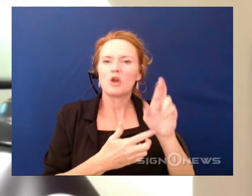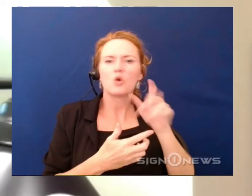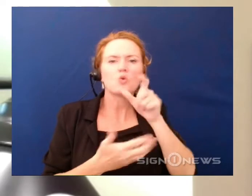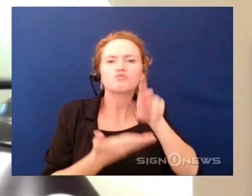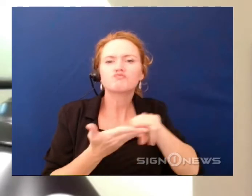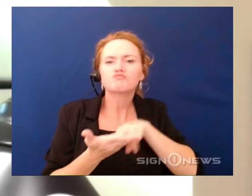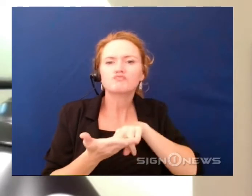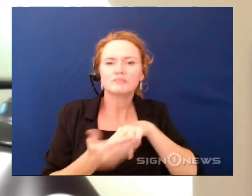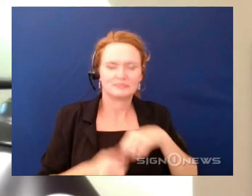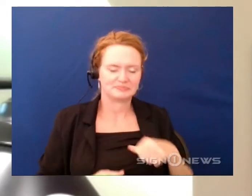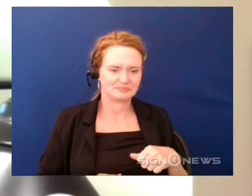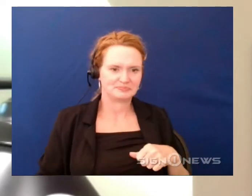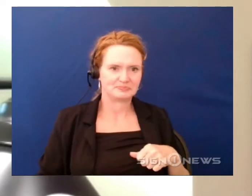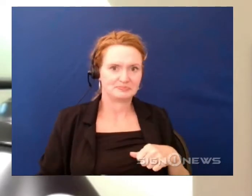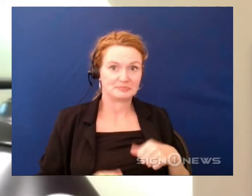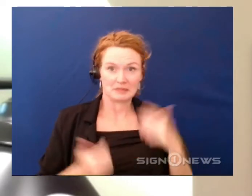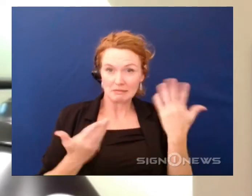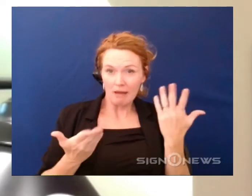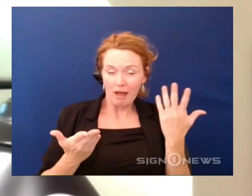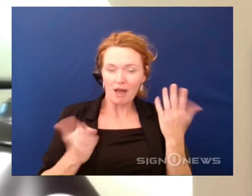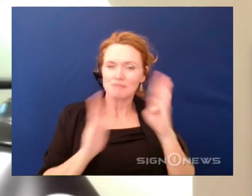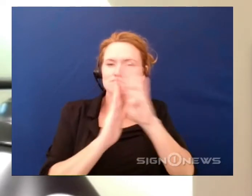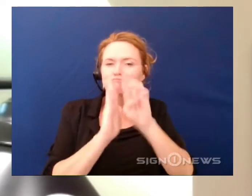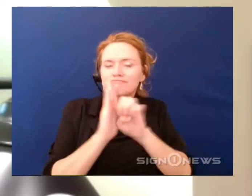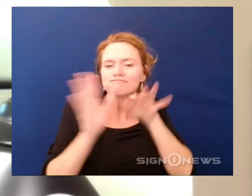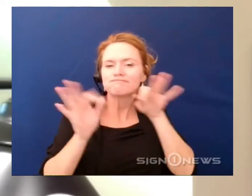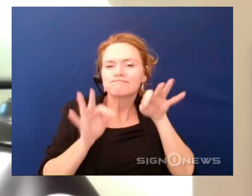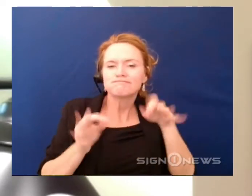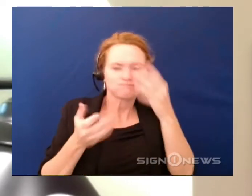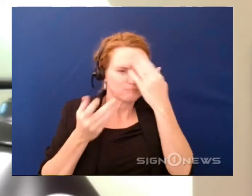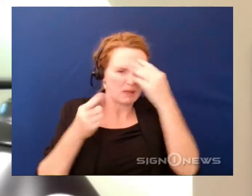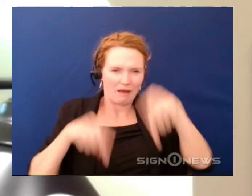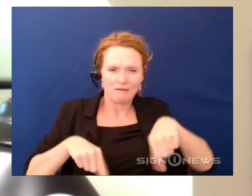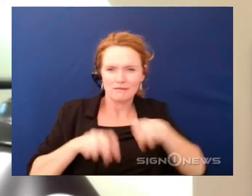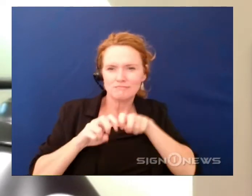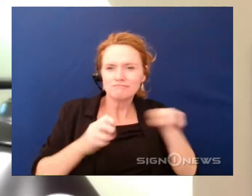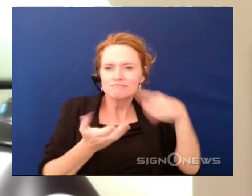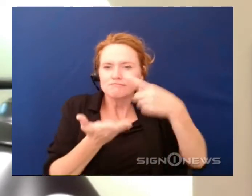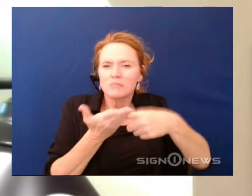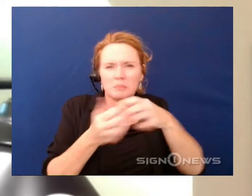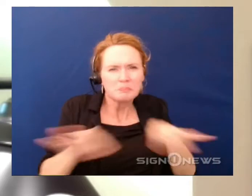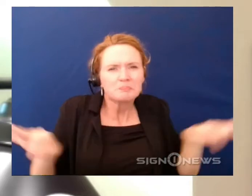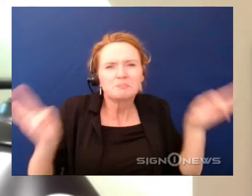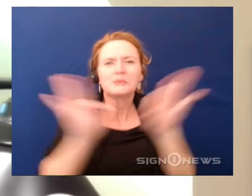So now to provide some background and to set the stage for today's discussion on this important topic.